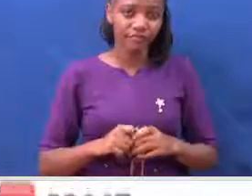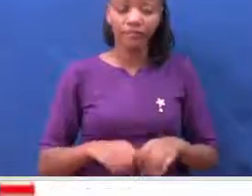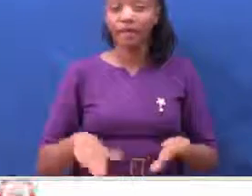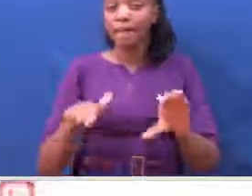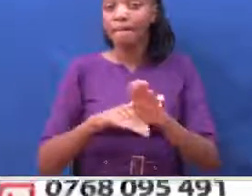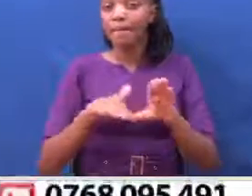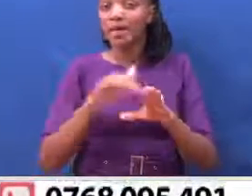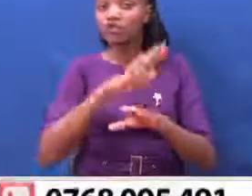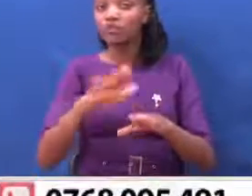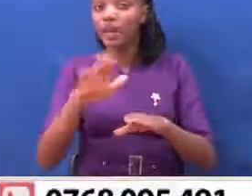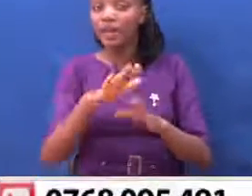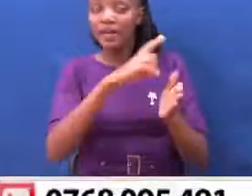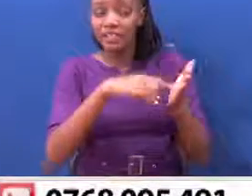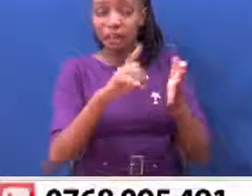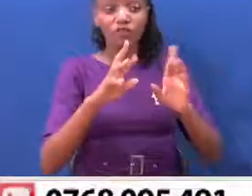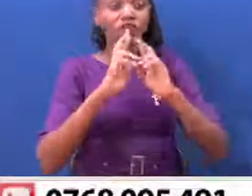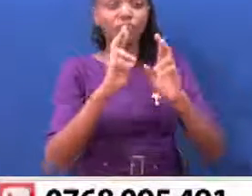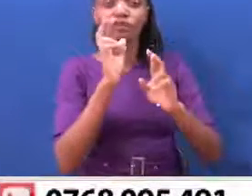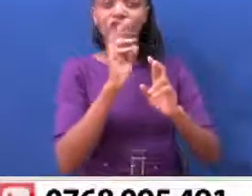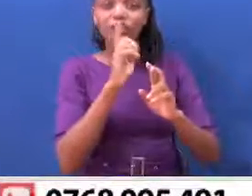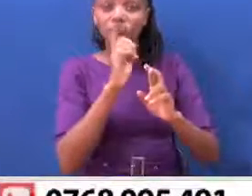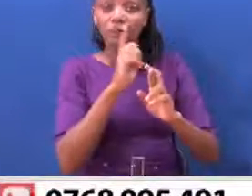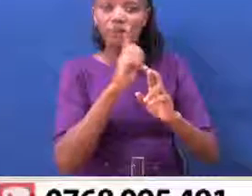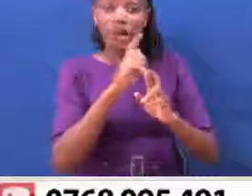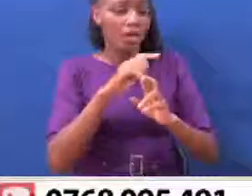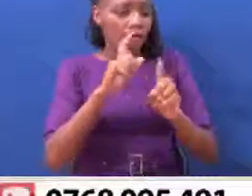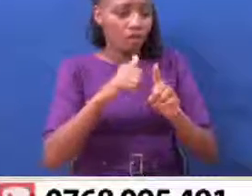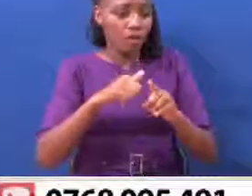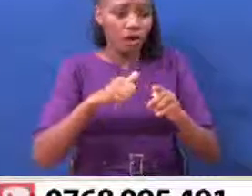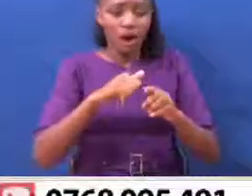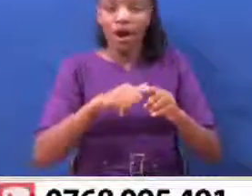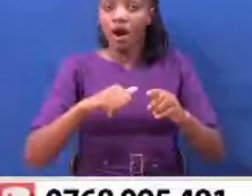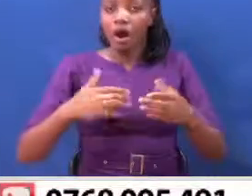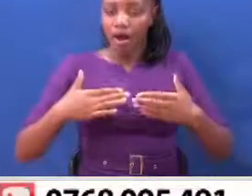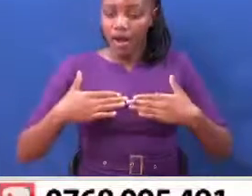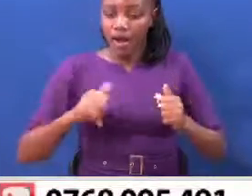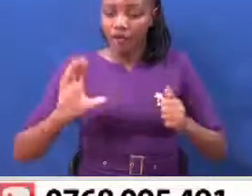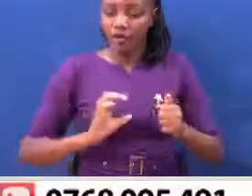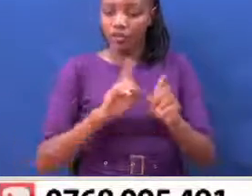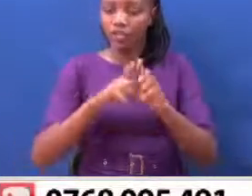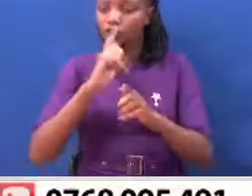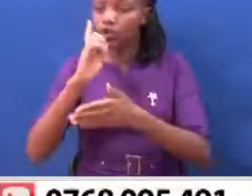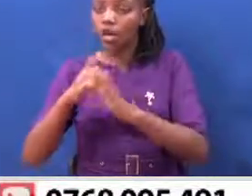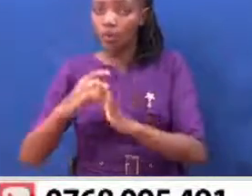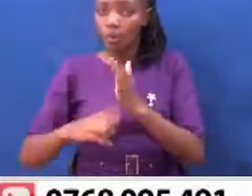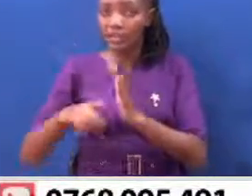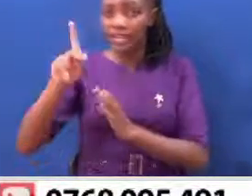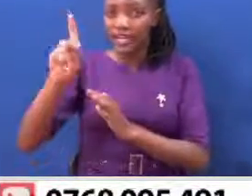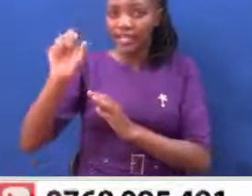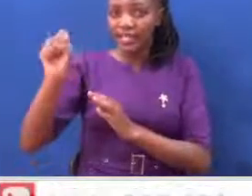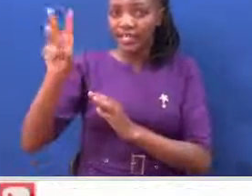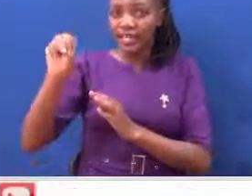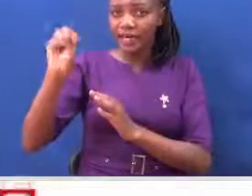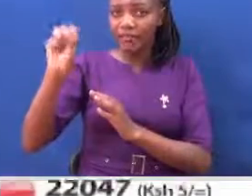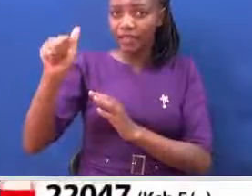Members of Parliament approved the report by the House Health Committee directing the Kenya Medical Supplies Authority, KEMSA,